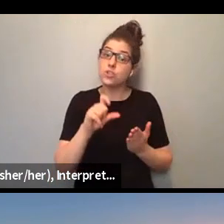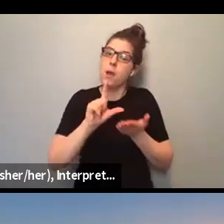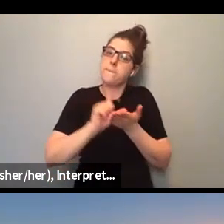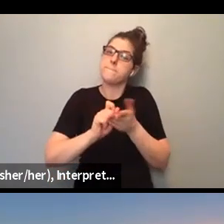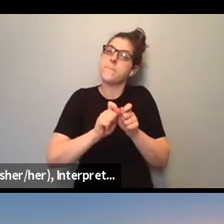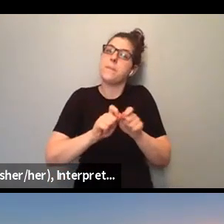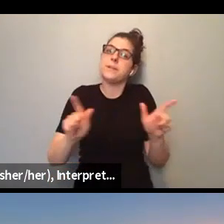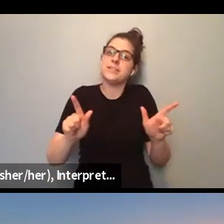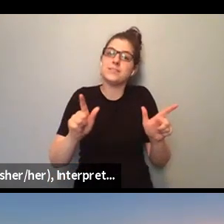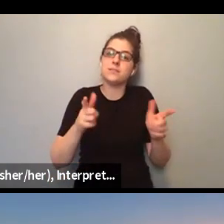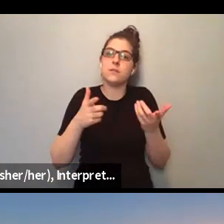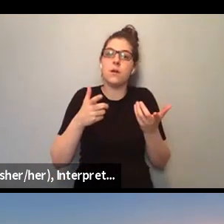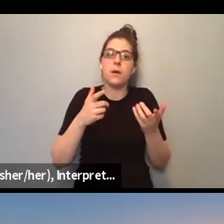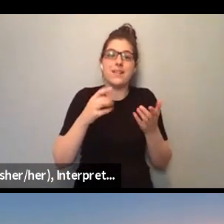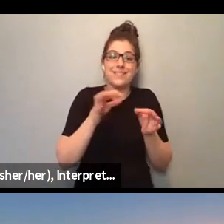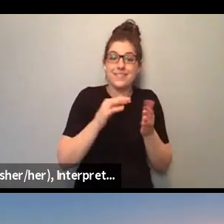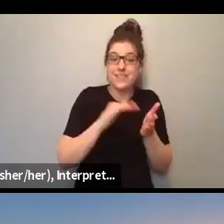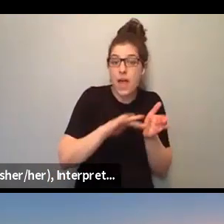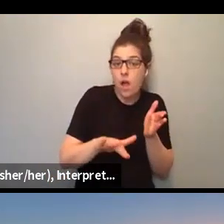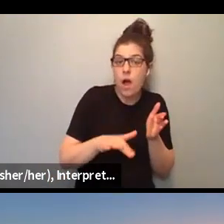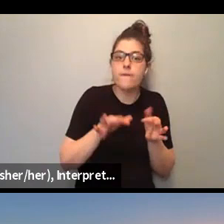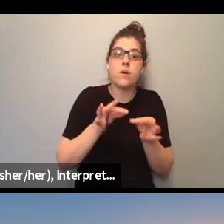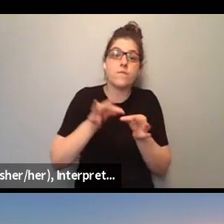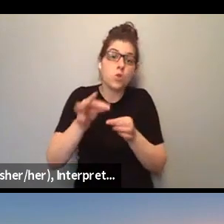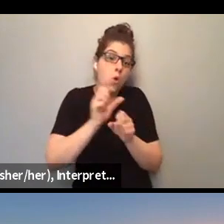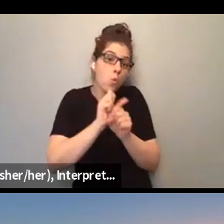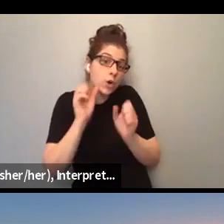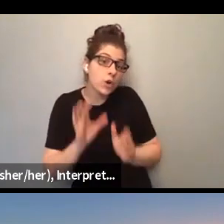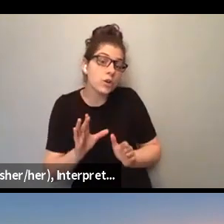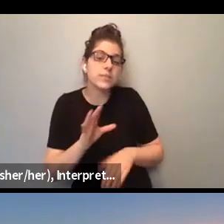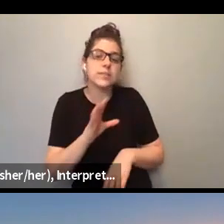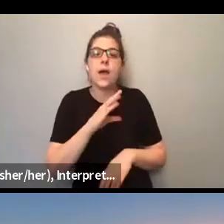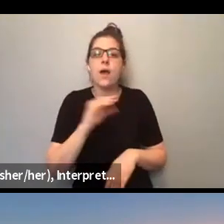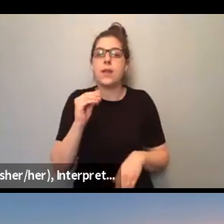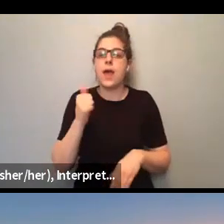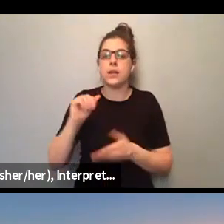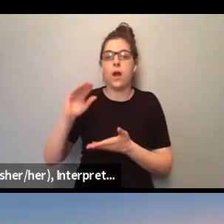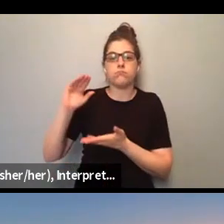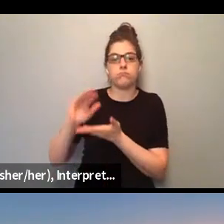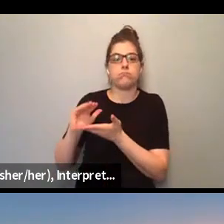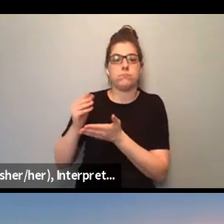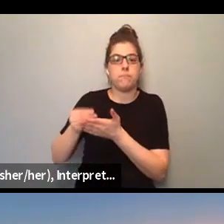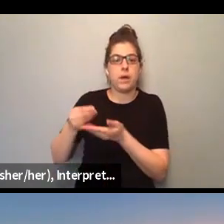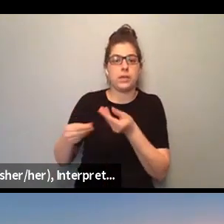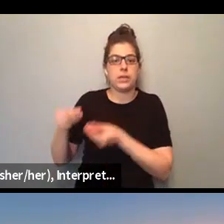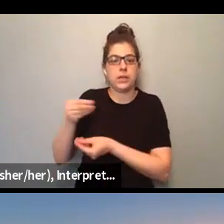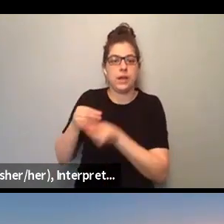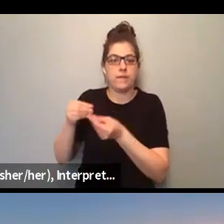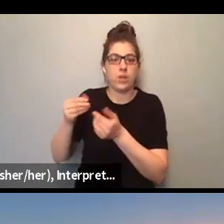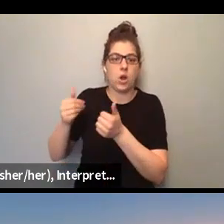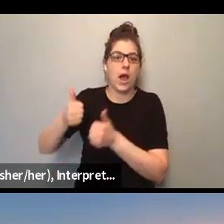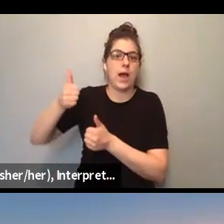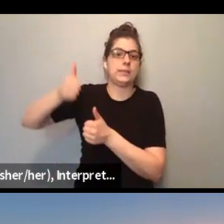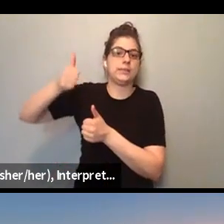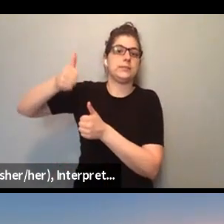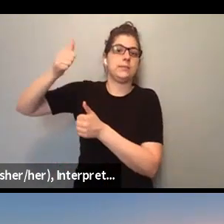workers, any measures to support their staff, and any reduction in the compensation of their highest paid